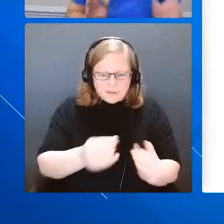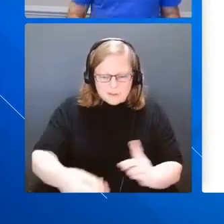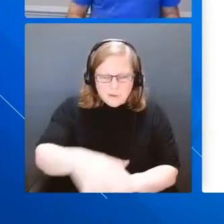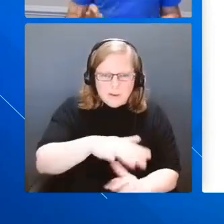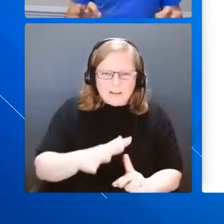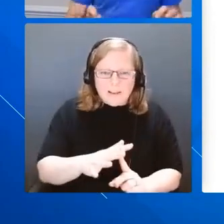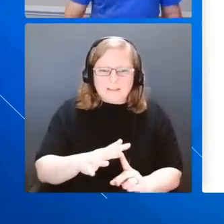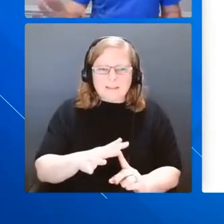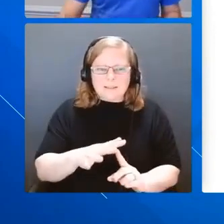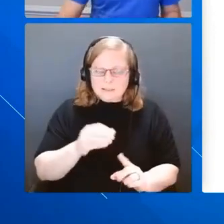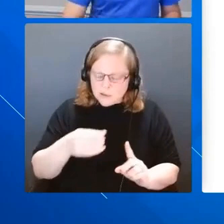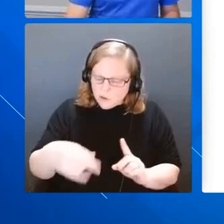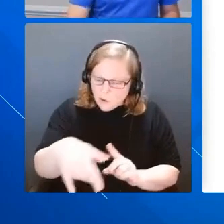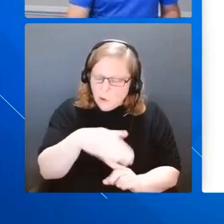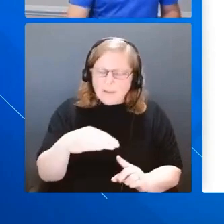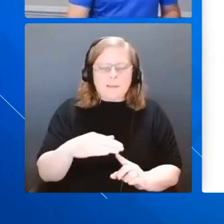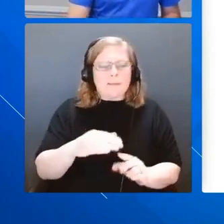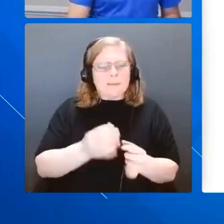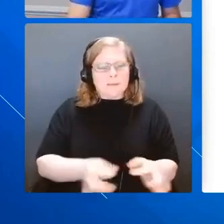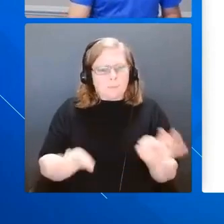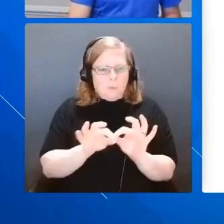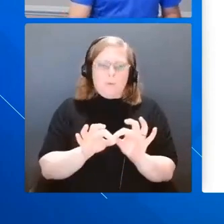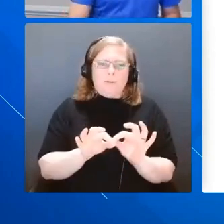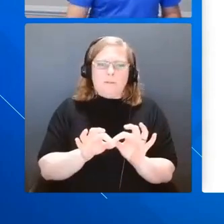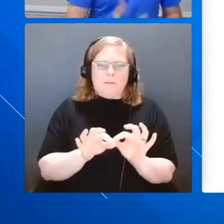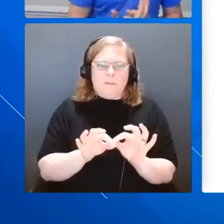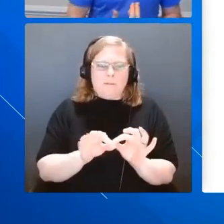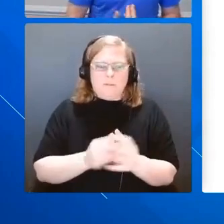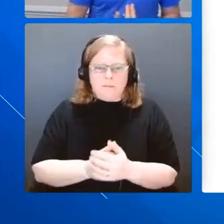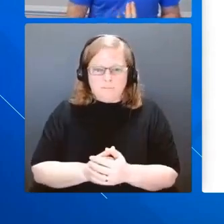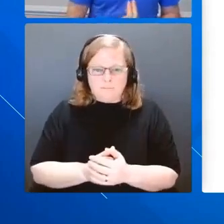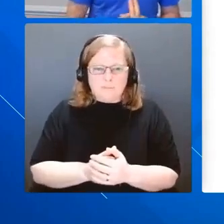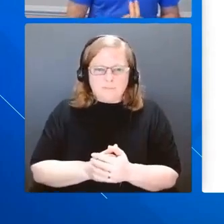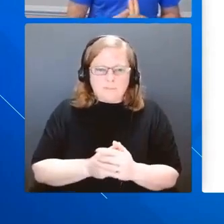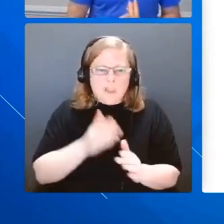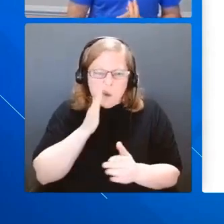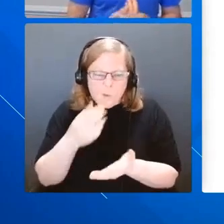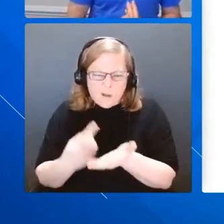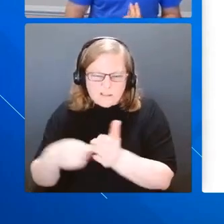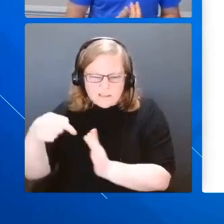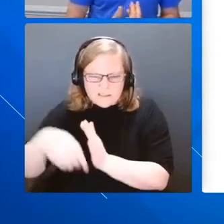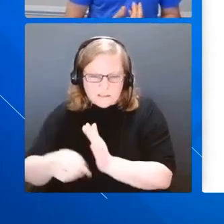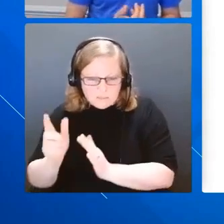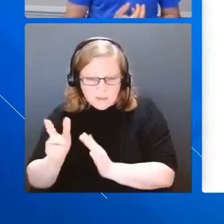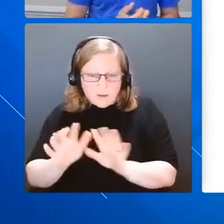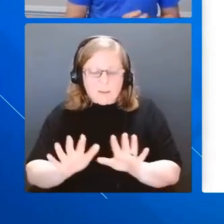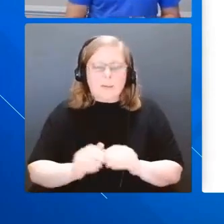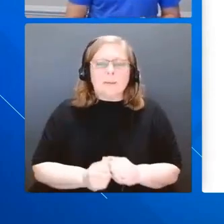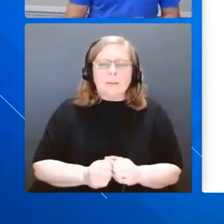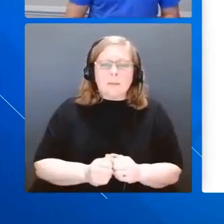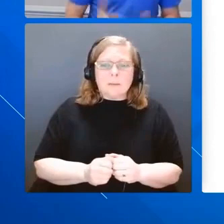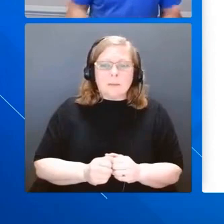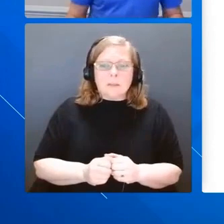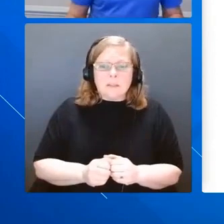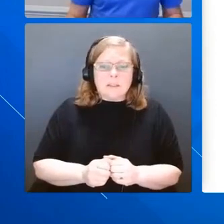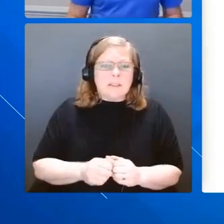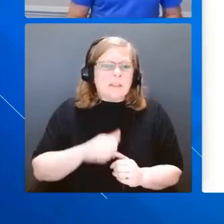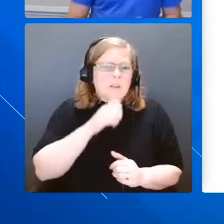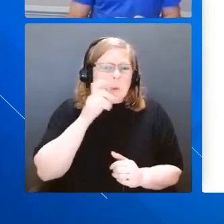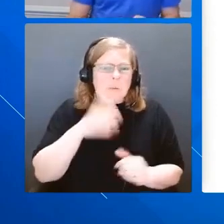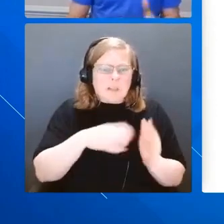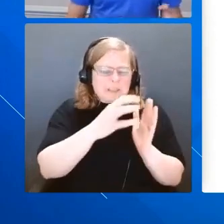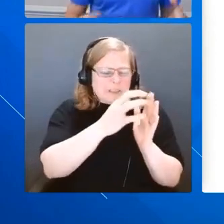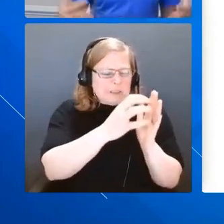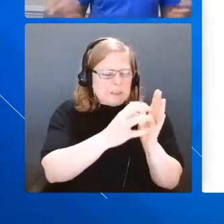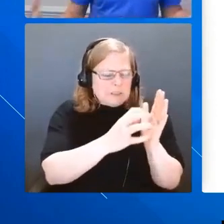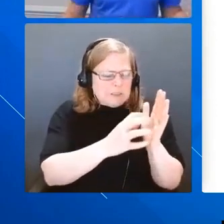again. Context is everything. I'll talk about this in a second. Less is often more. Users don't need paragraphs about an